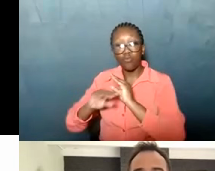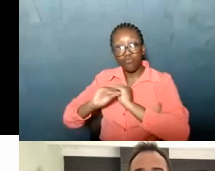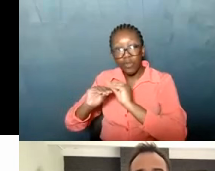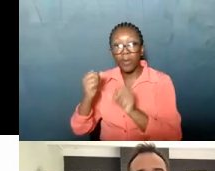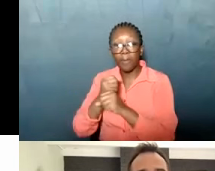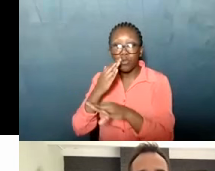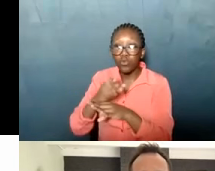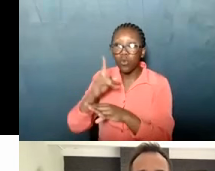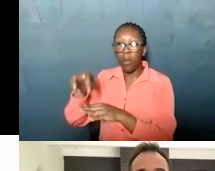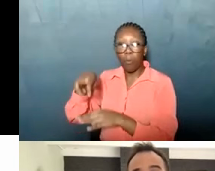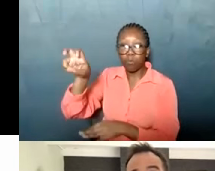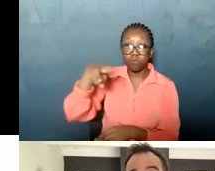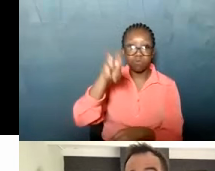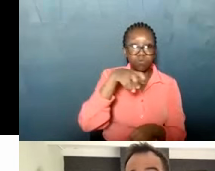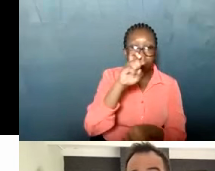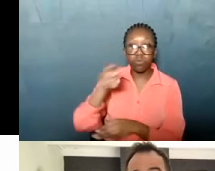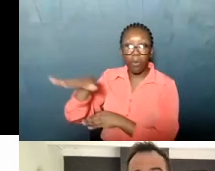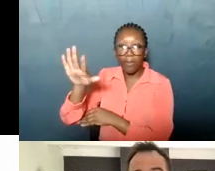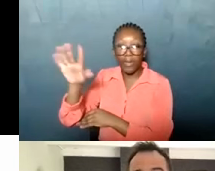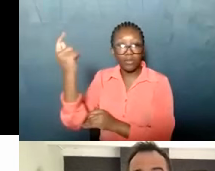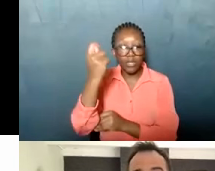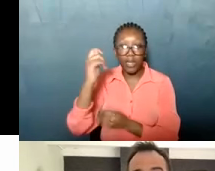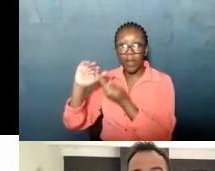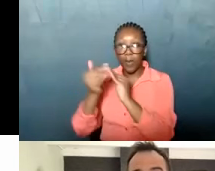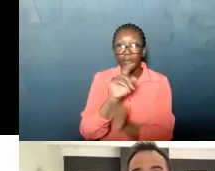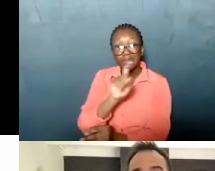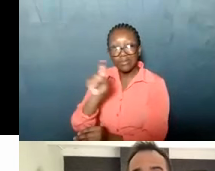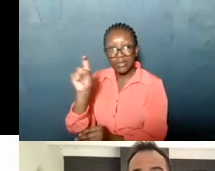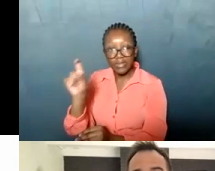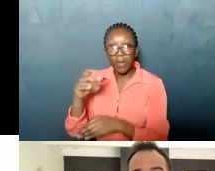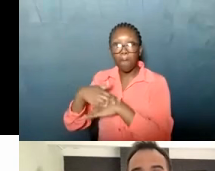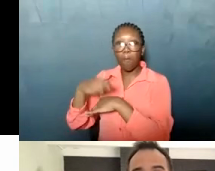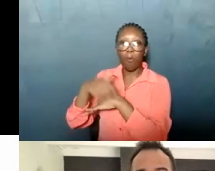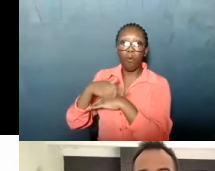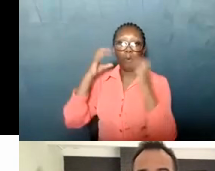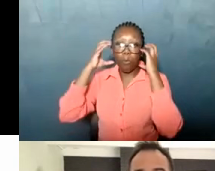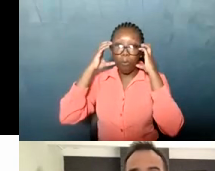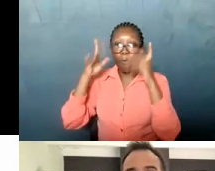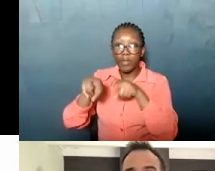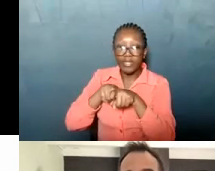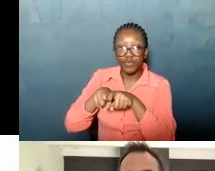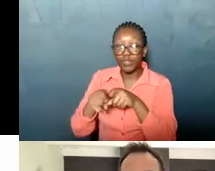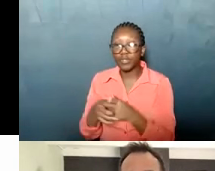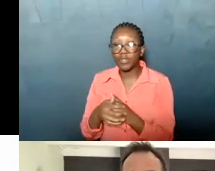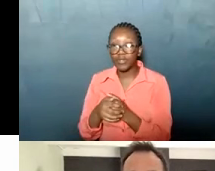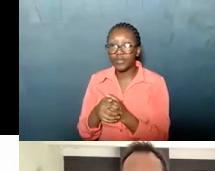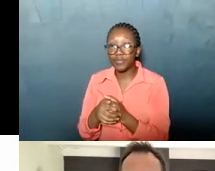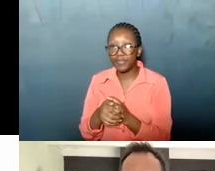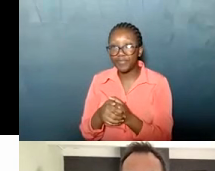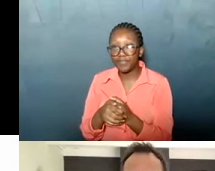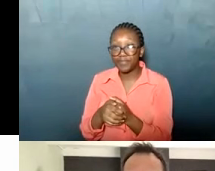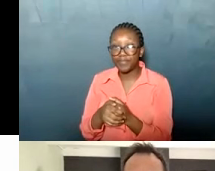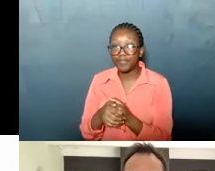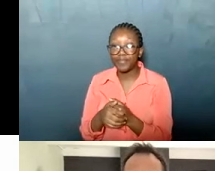screening and perhaps even some assessments, as you can see highlighted on this page from the World Report on